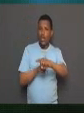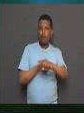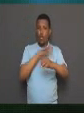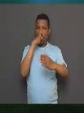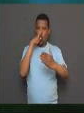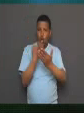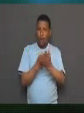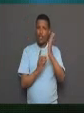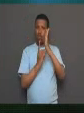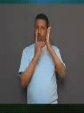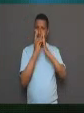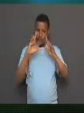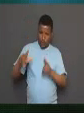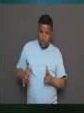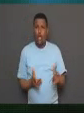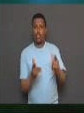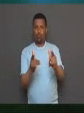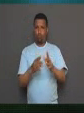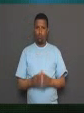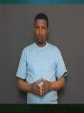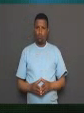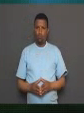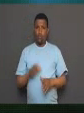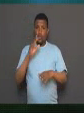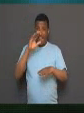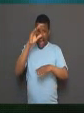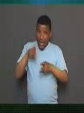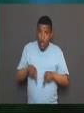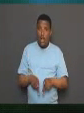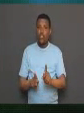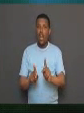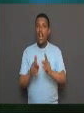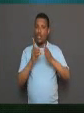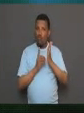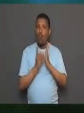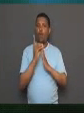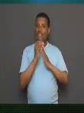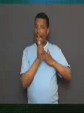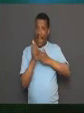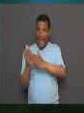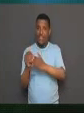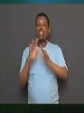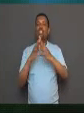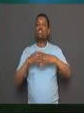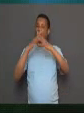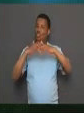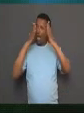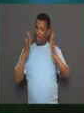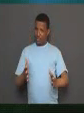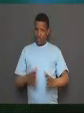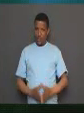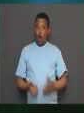economic development strategy called the Agricultural Development-Led